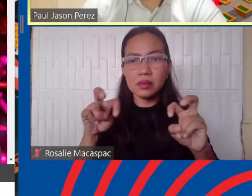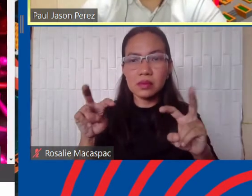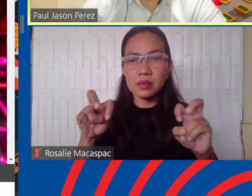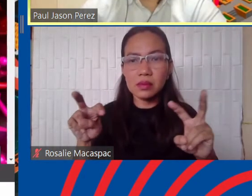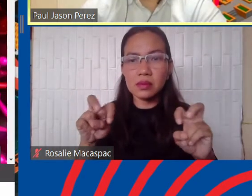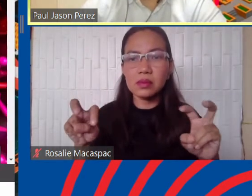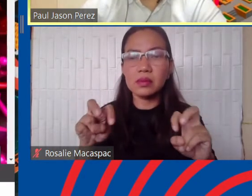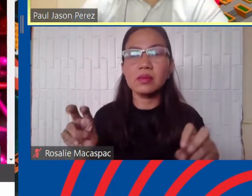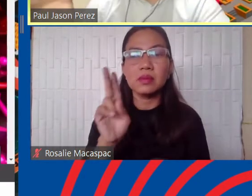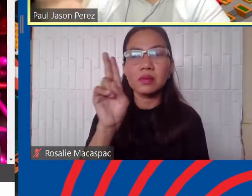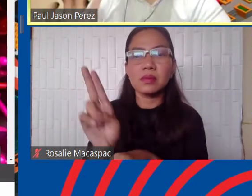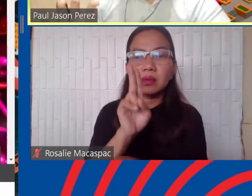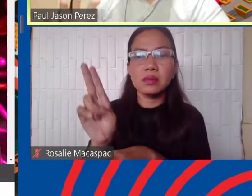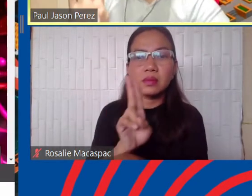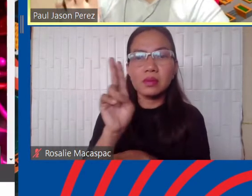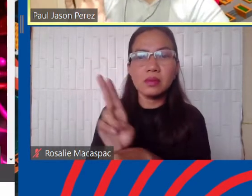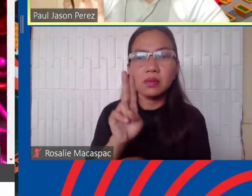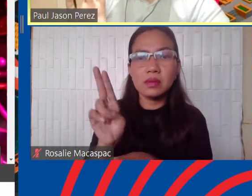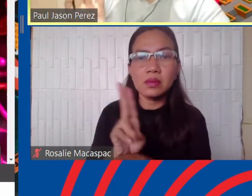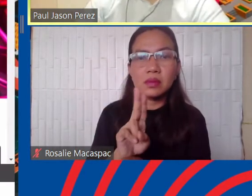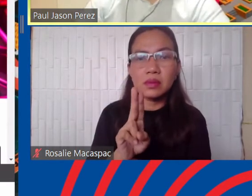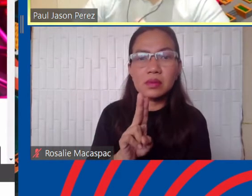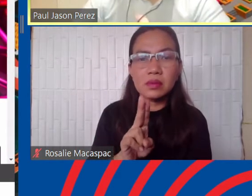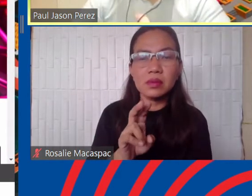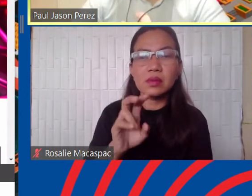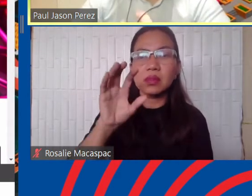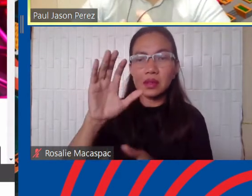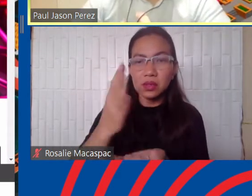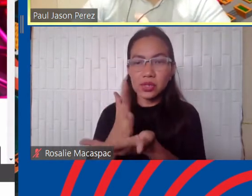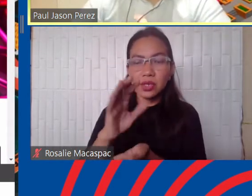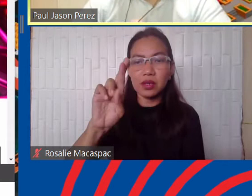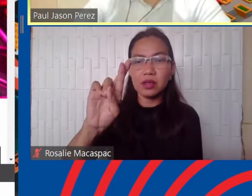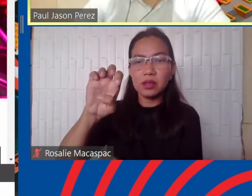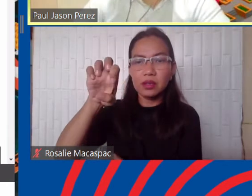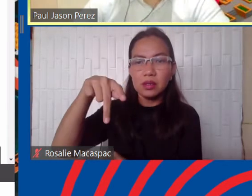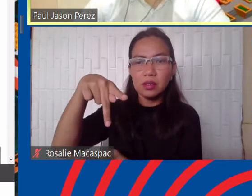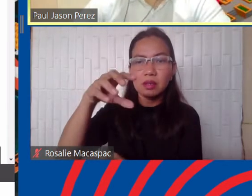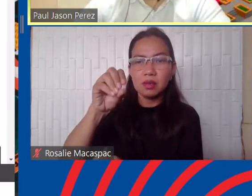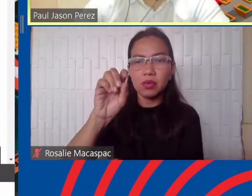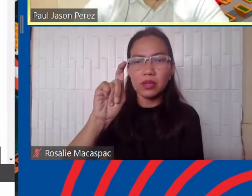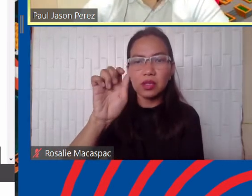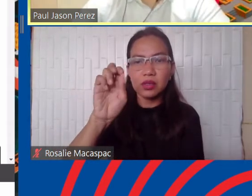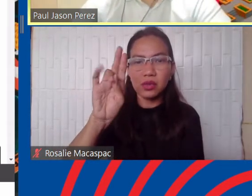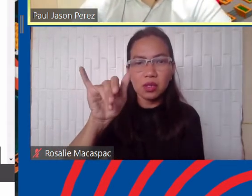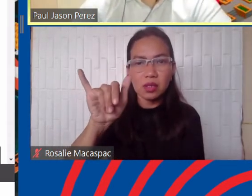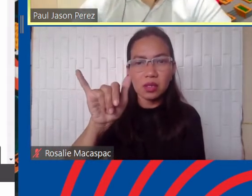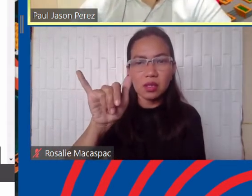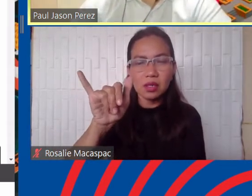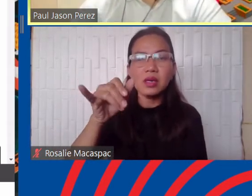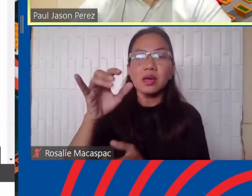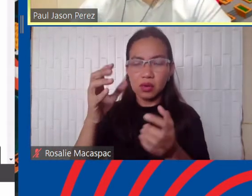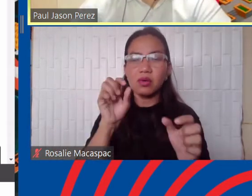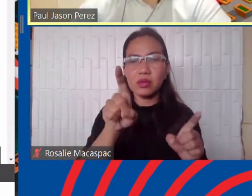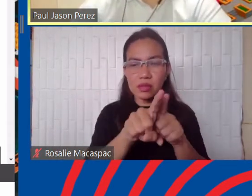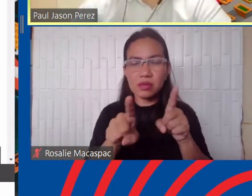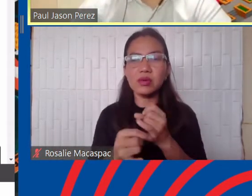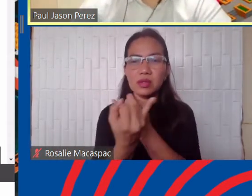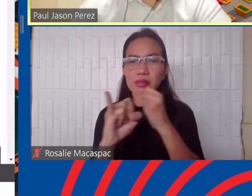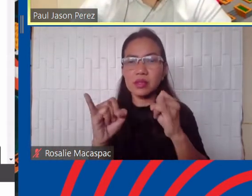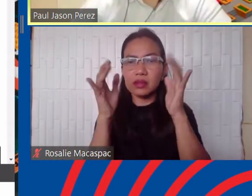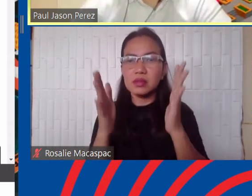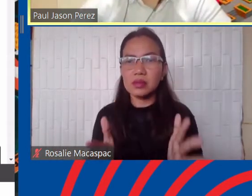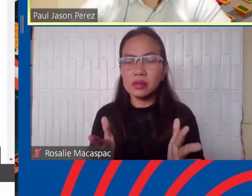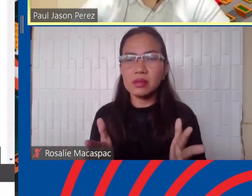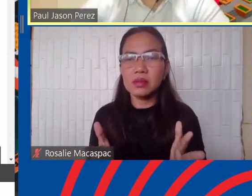that are actually using this as their repository. But at the same time, independent researchers can also